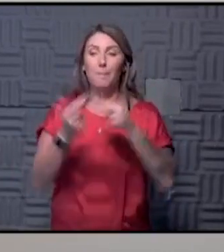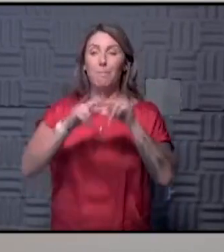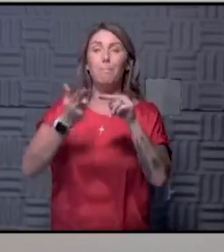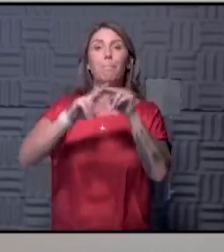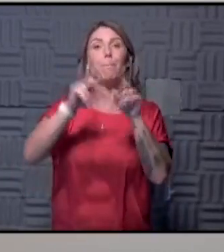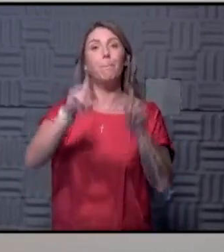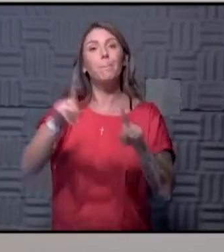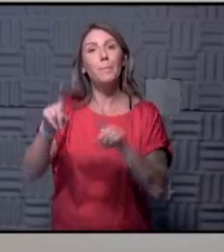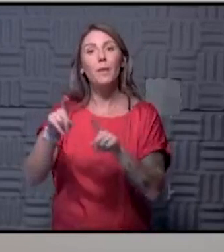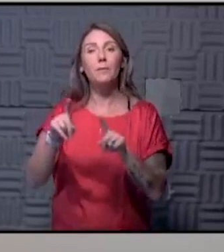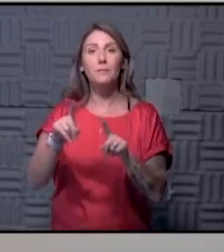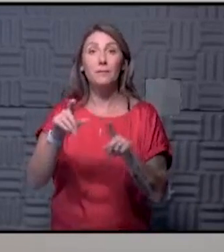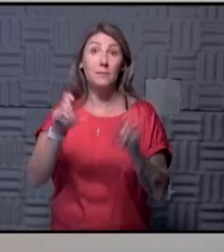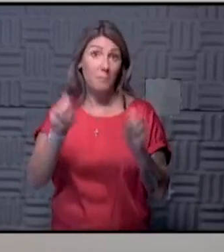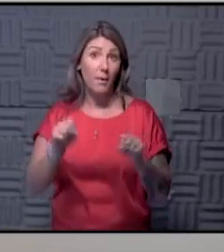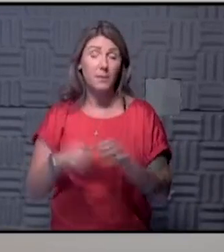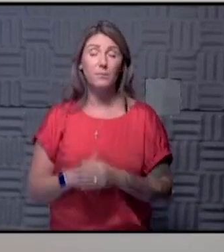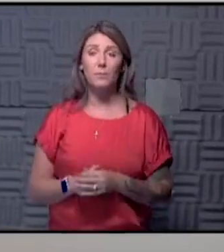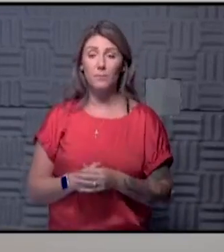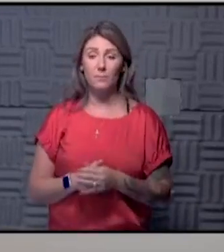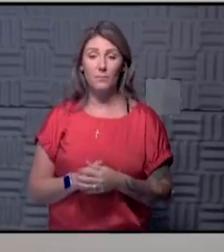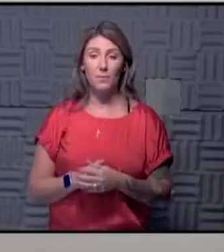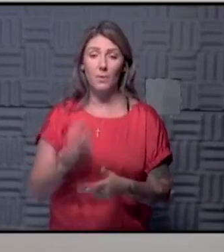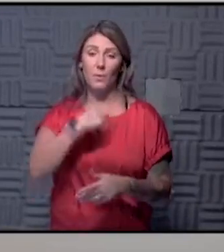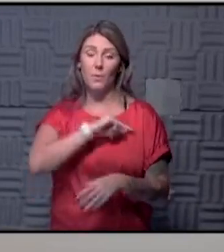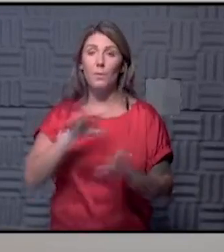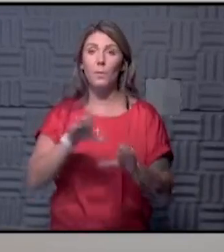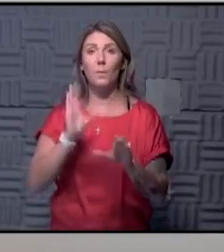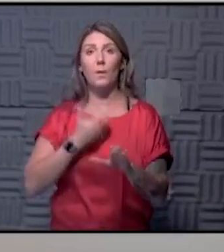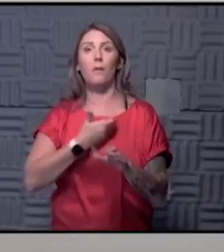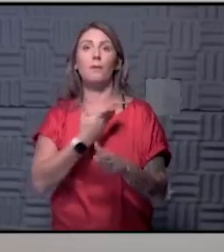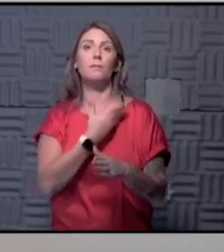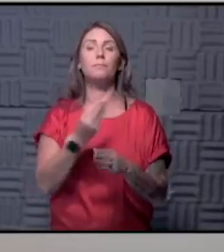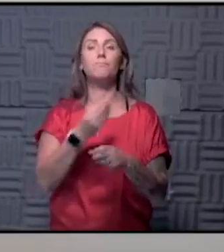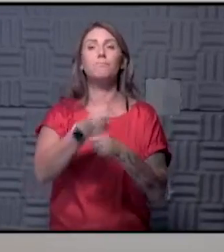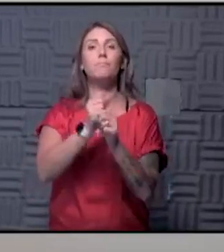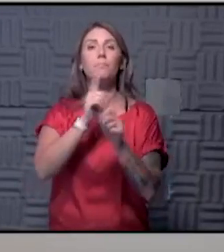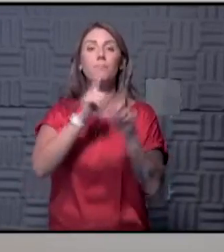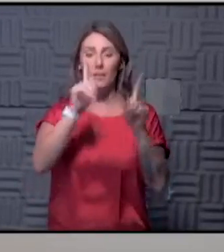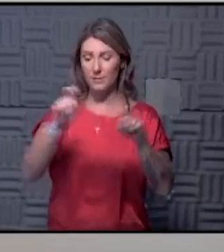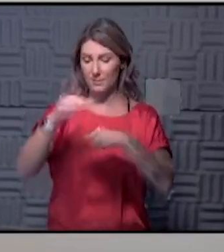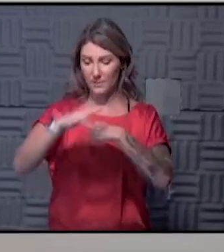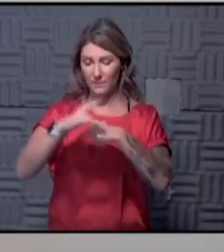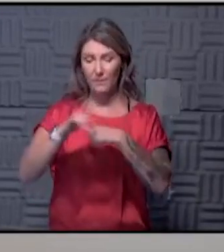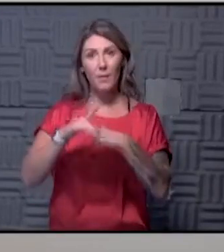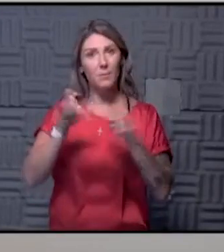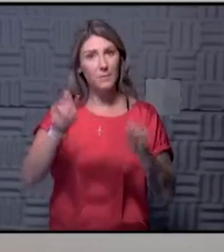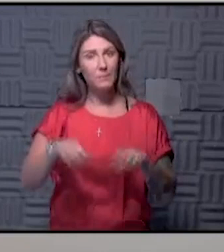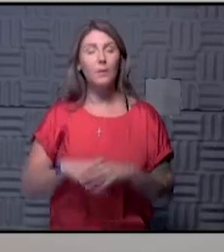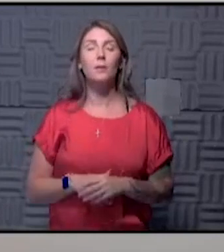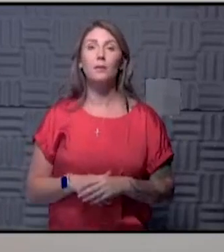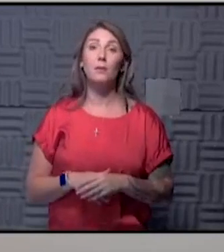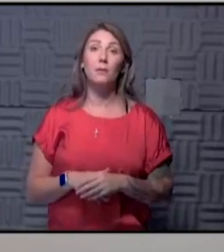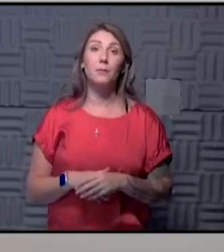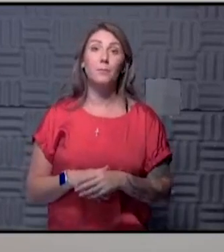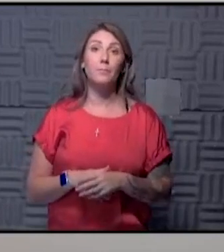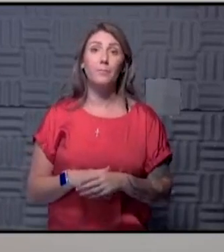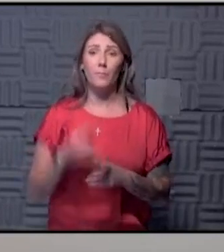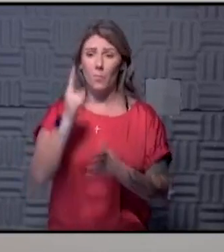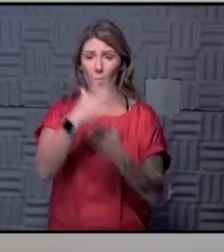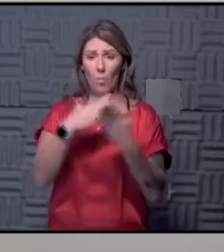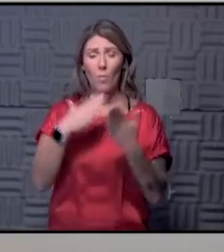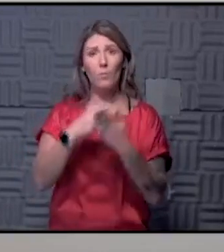to the extent they can. Weekend hours, making more testing available as possible. and just one of the pieces